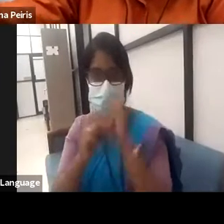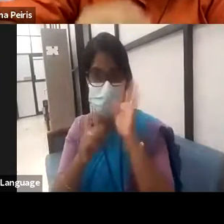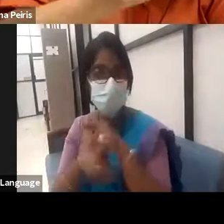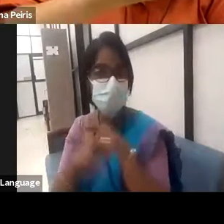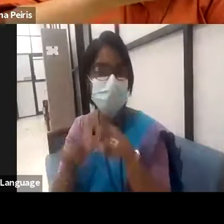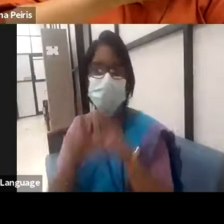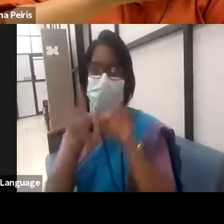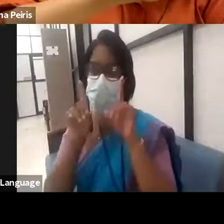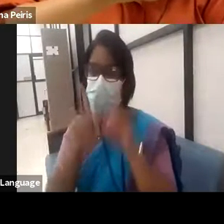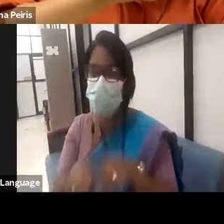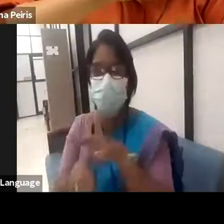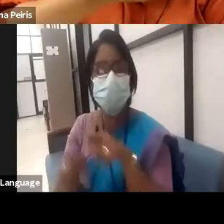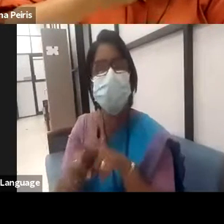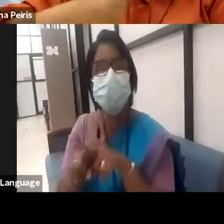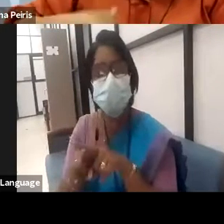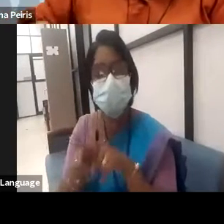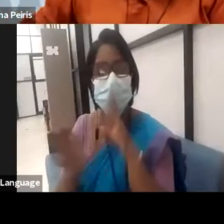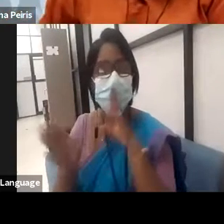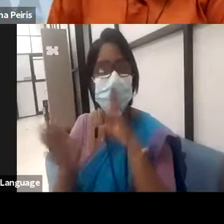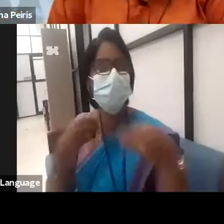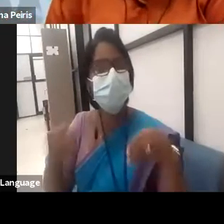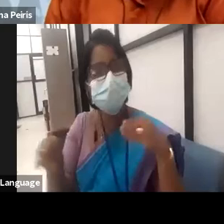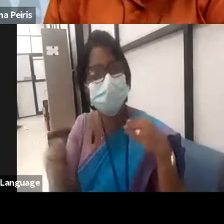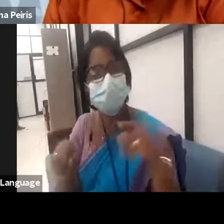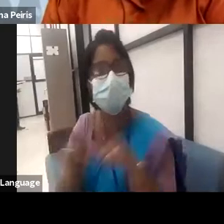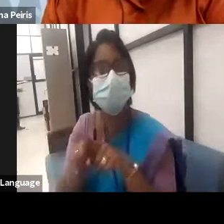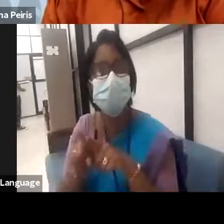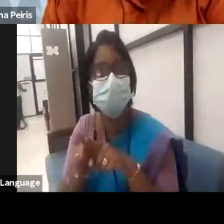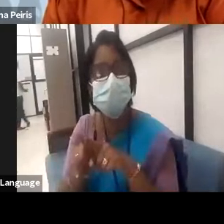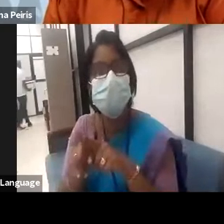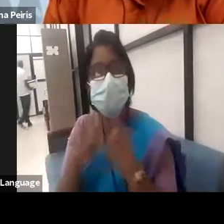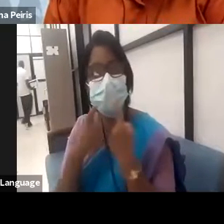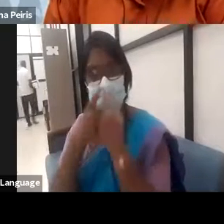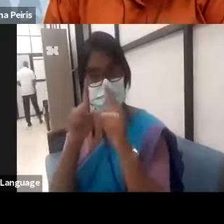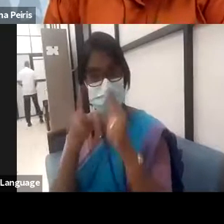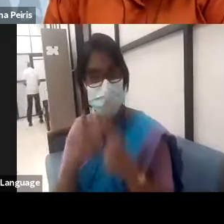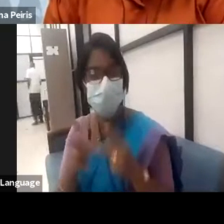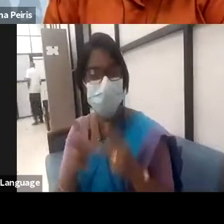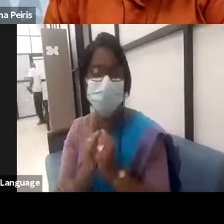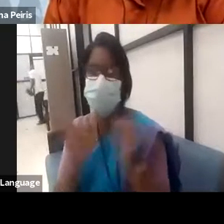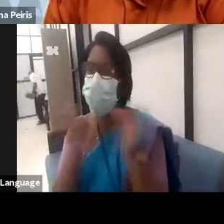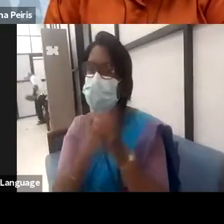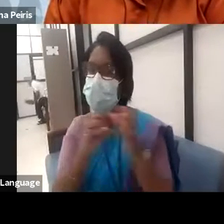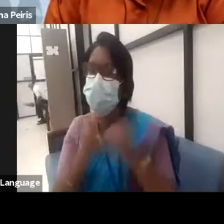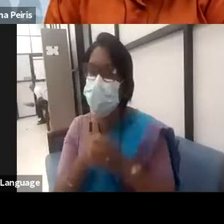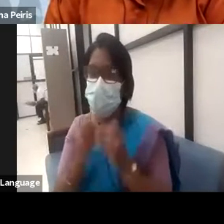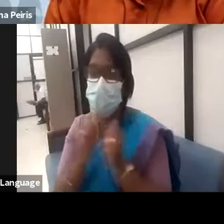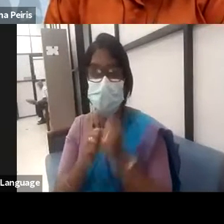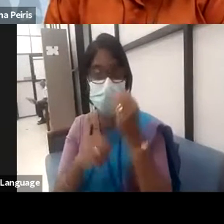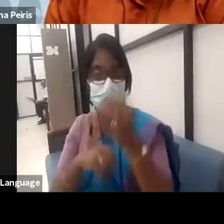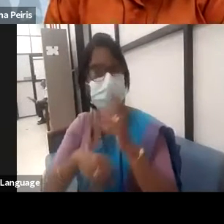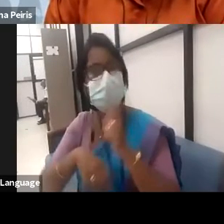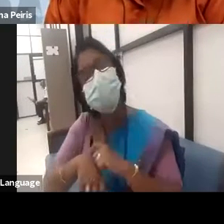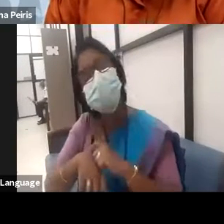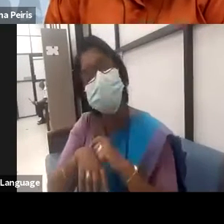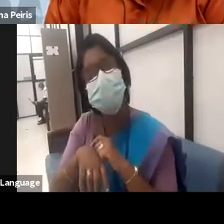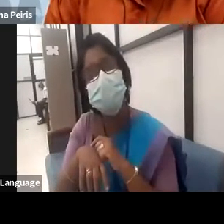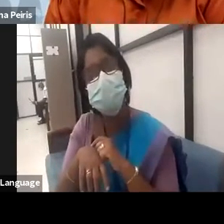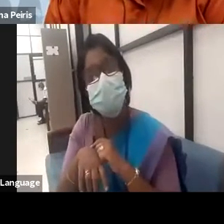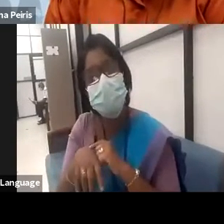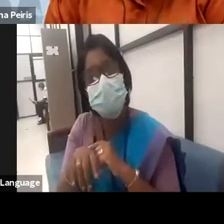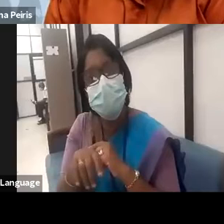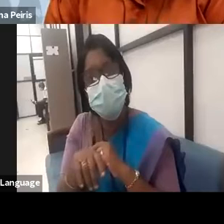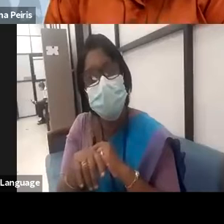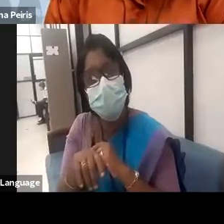you are given for diversity, inclusivity in a transparent manner, without being just